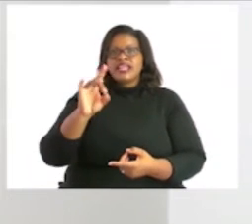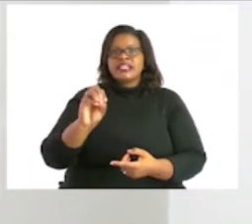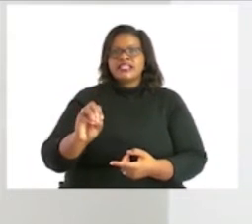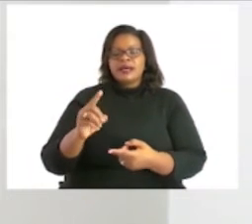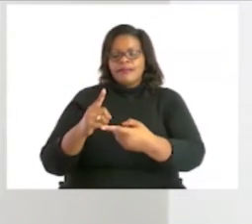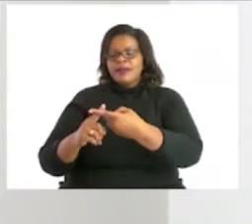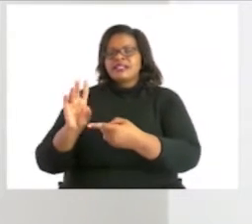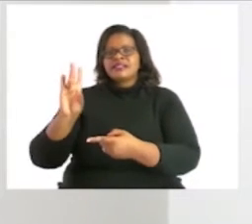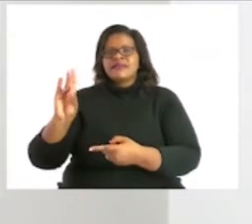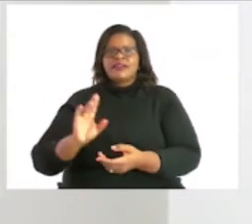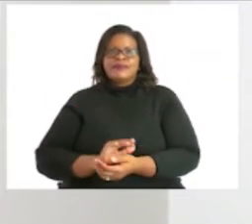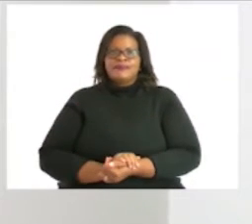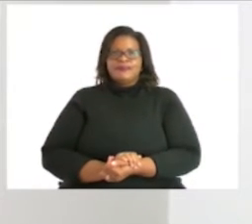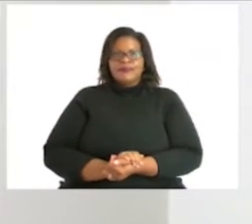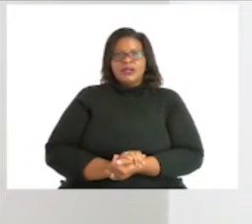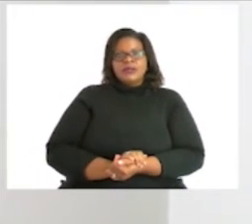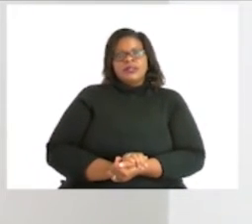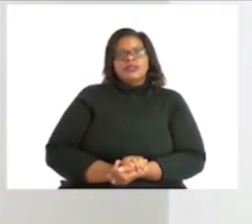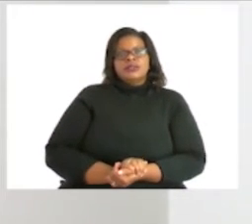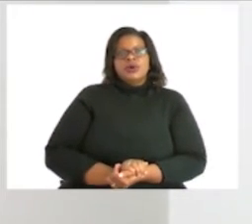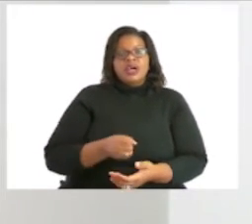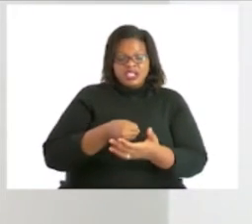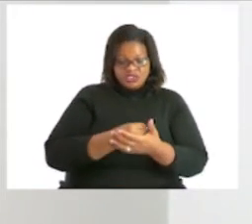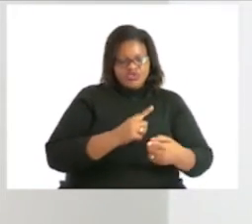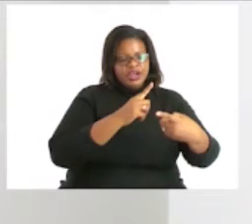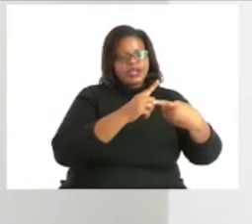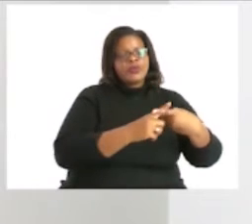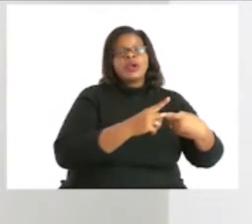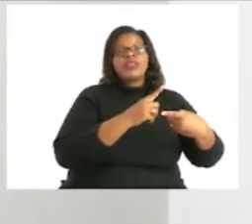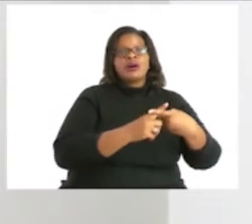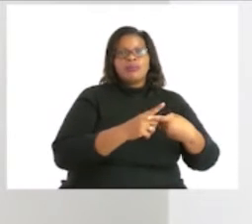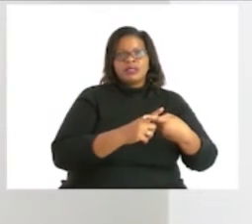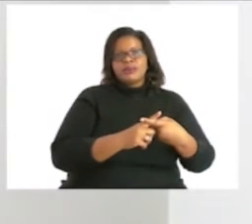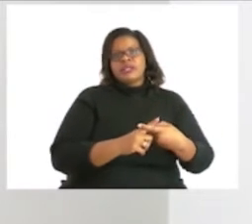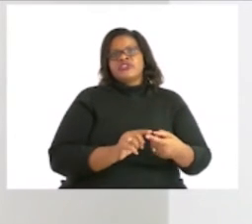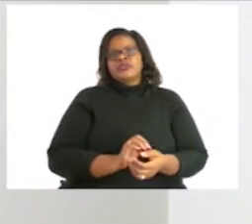plus 7. Now let's try it with the multiplication.